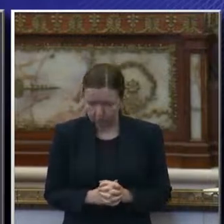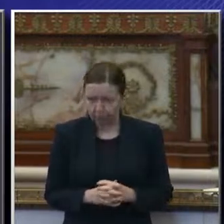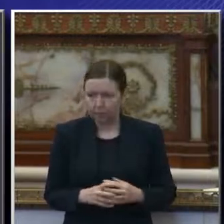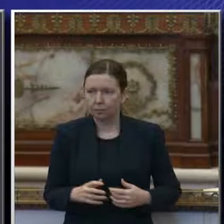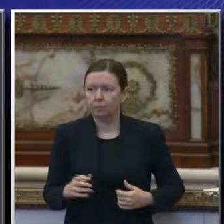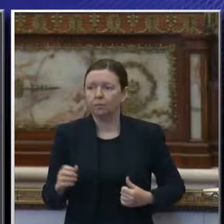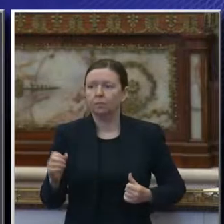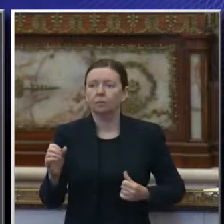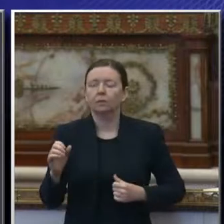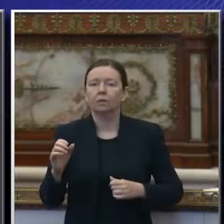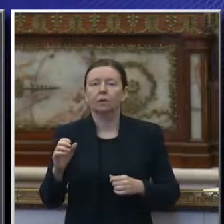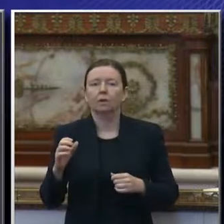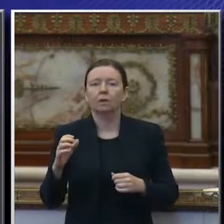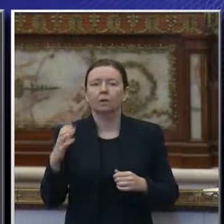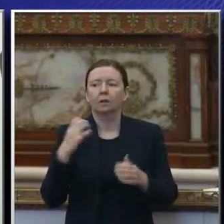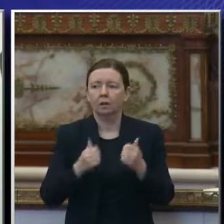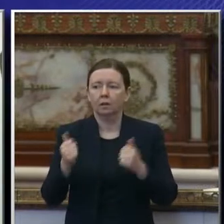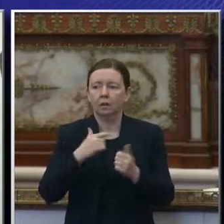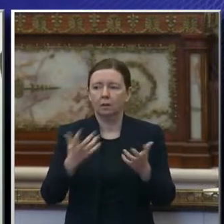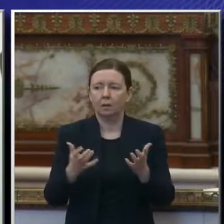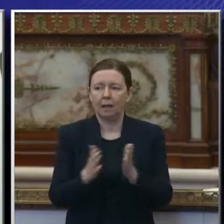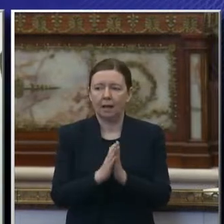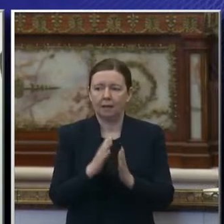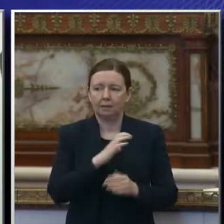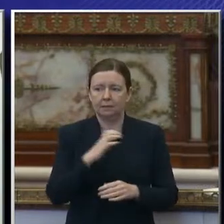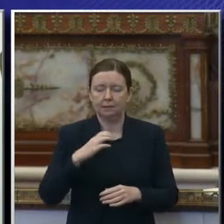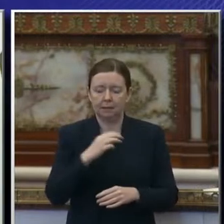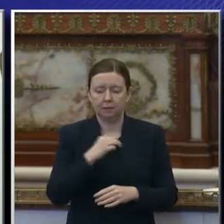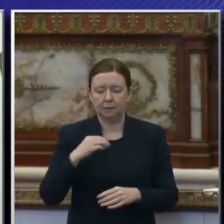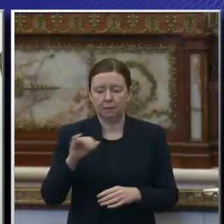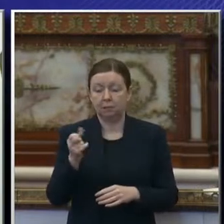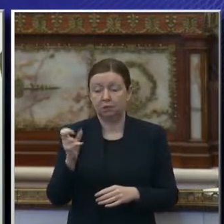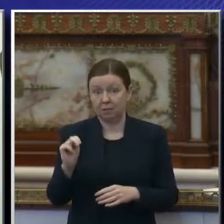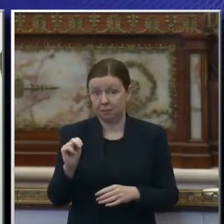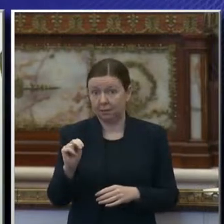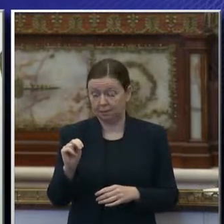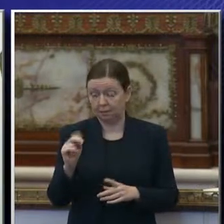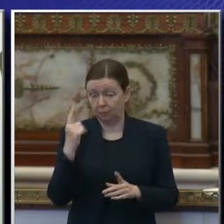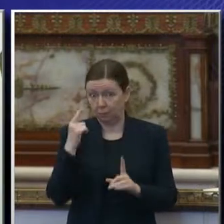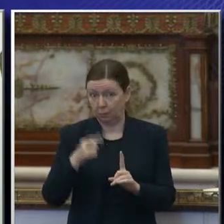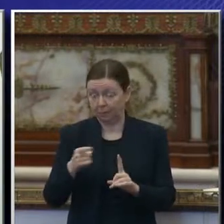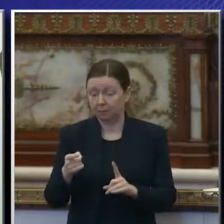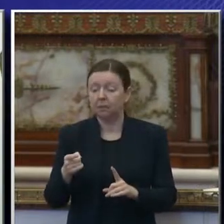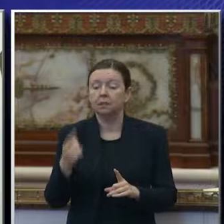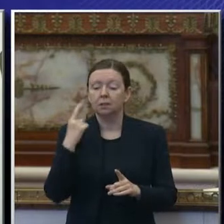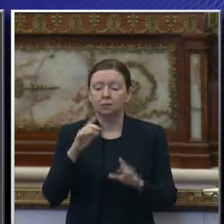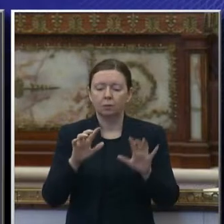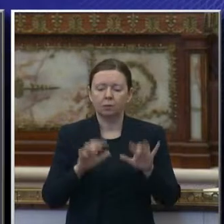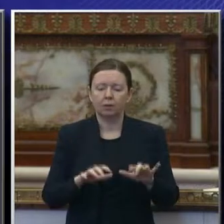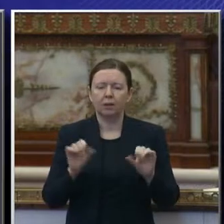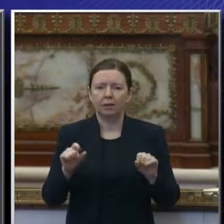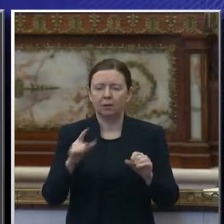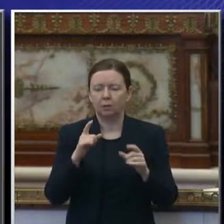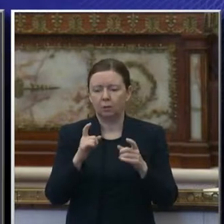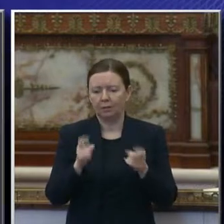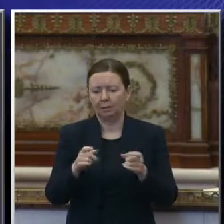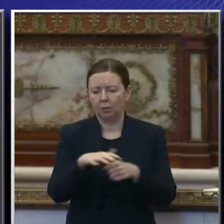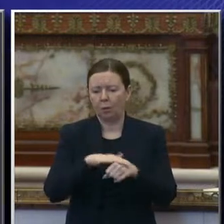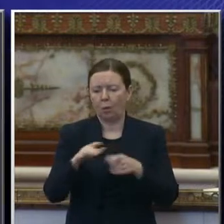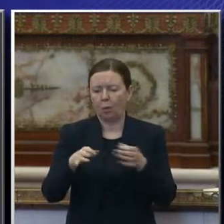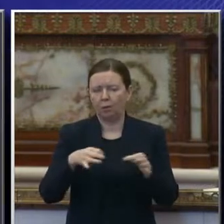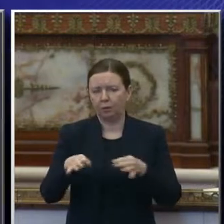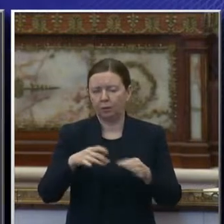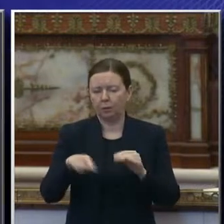Yes, I'd like to recognize Councilmember Johnson for a point of information. Yeah, just for the record, Jeremy, can you give an overview of your project